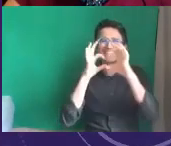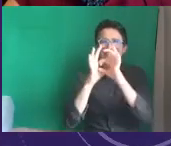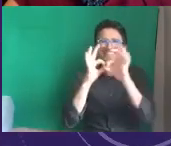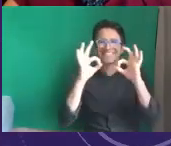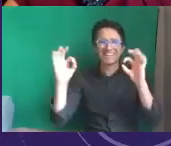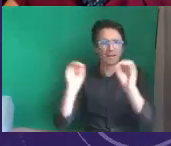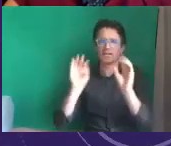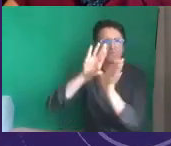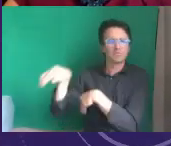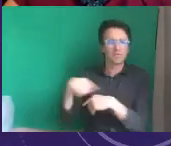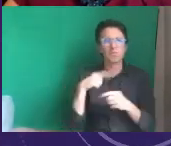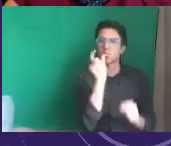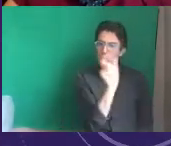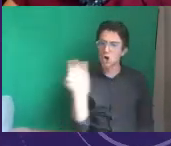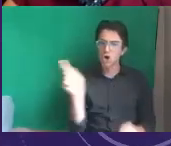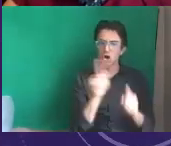So next slide.